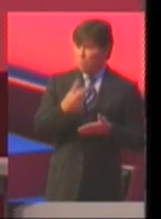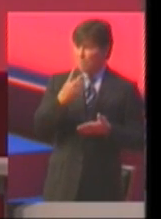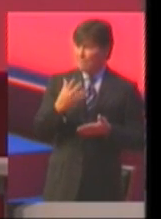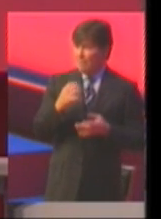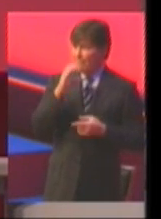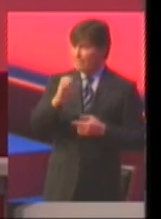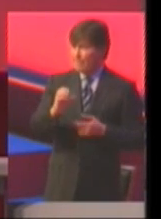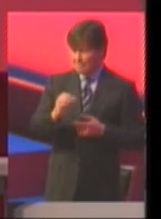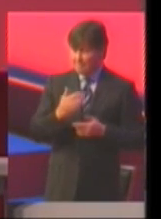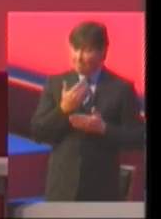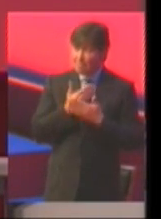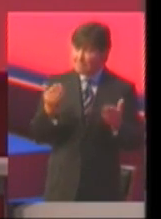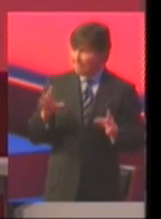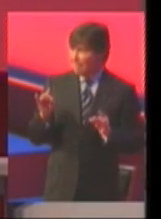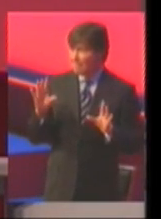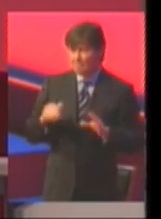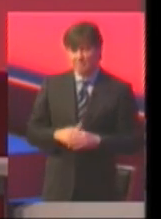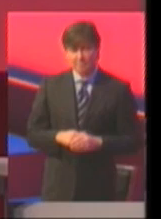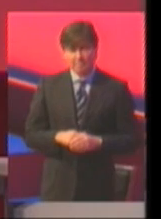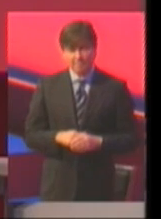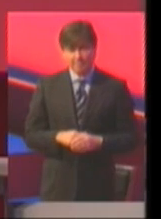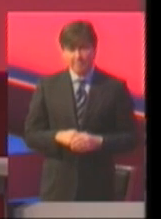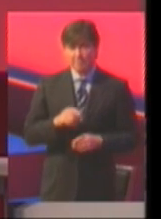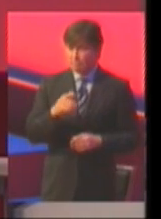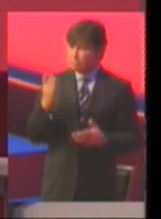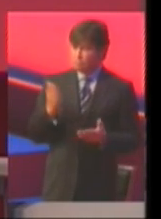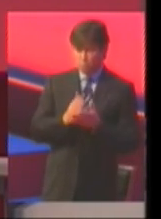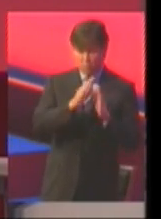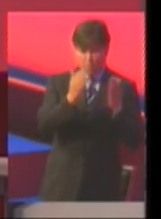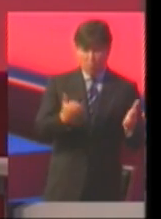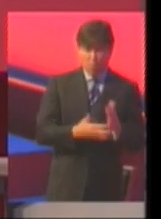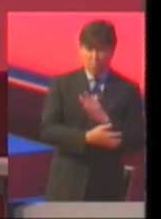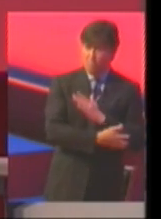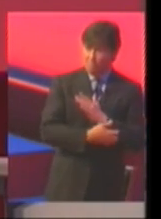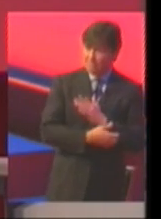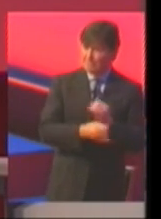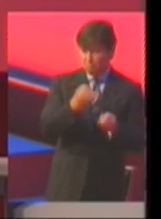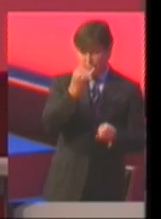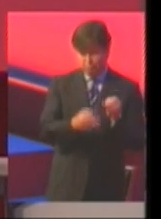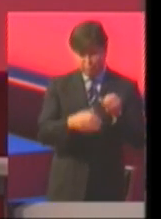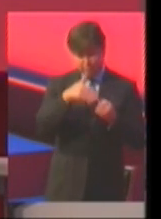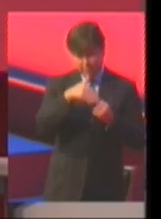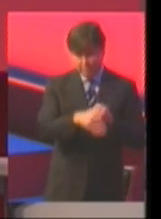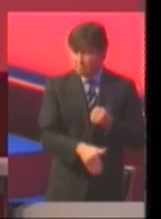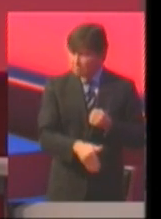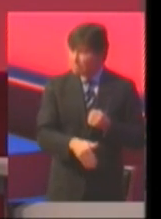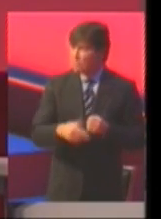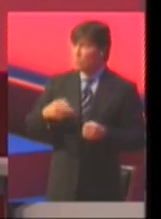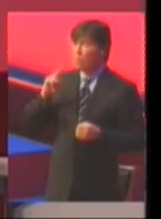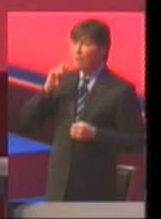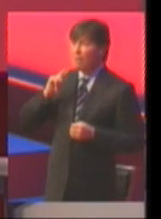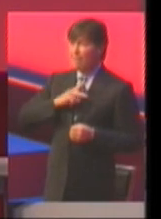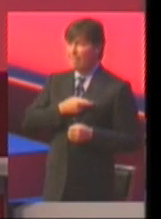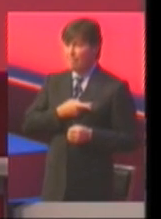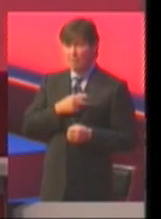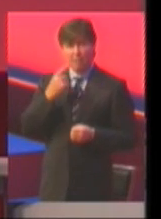So when the threat of global poverty is not falling but rising, the Labour Party doesn't step back. We step up to the